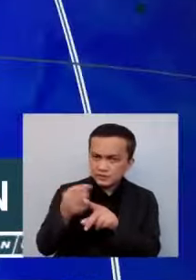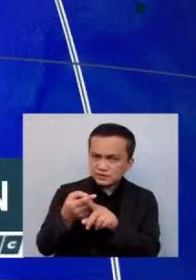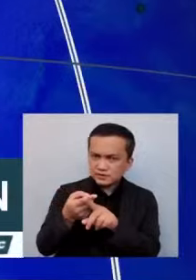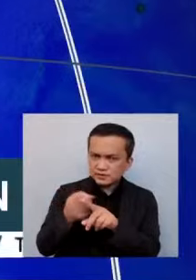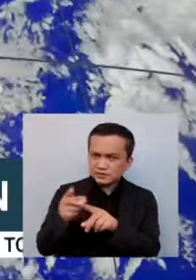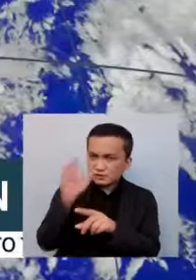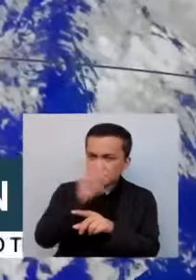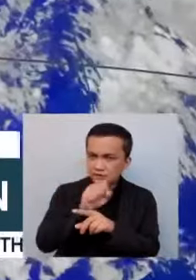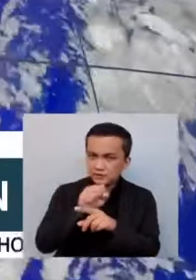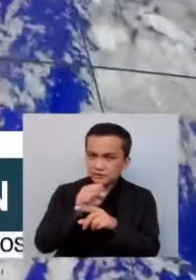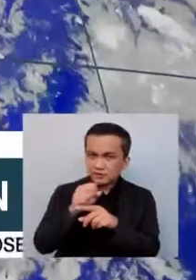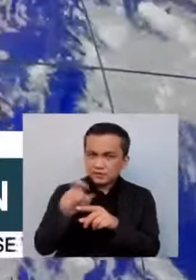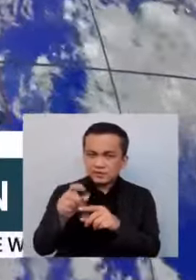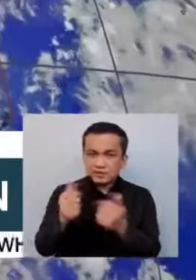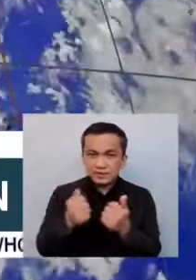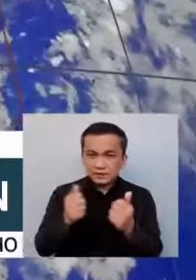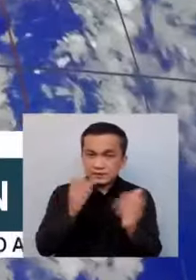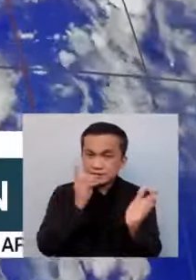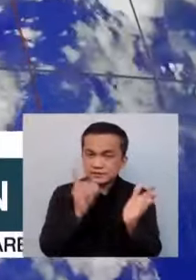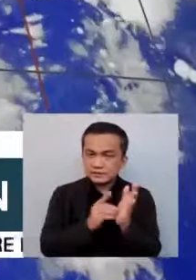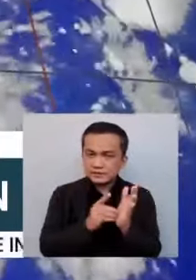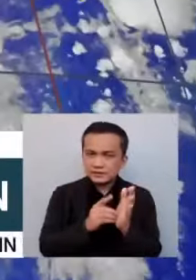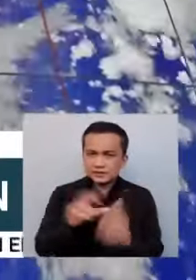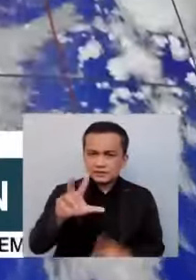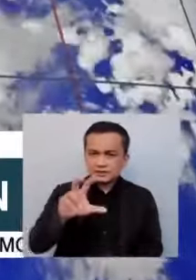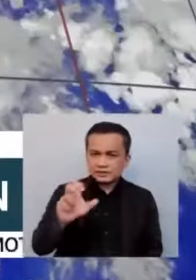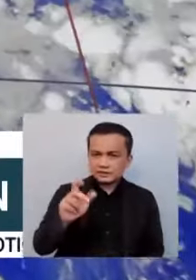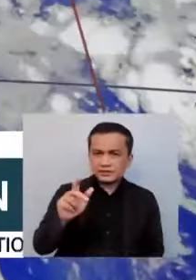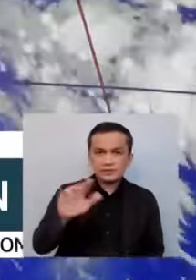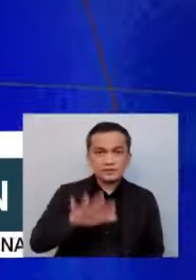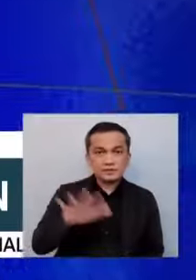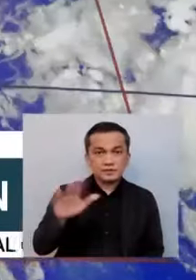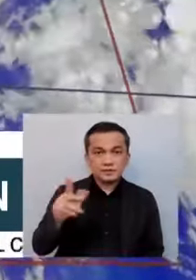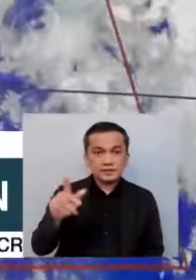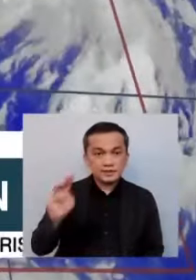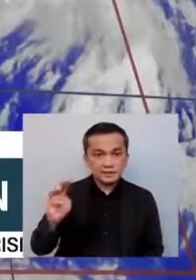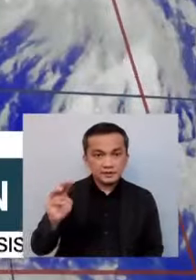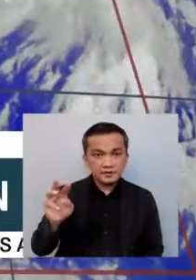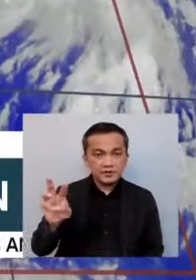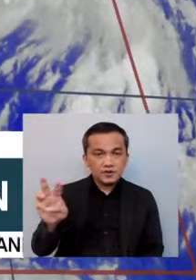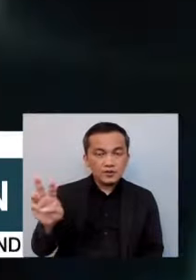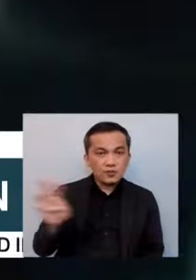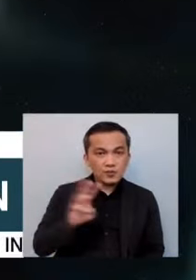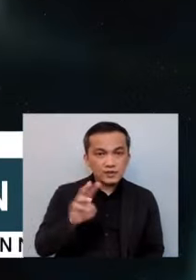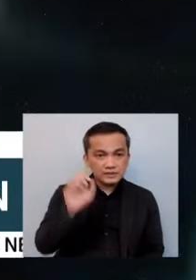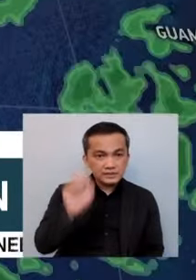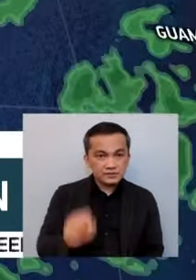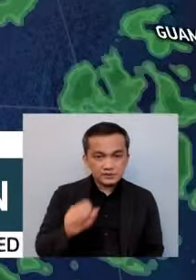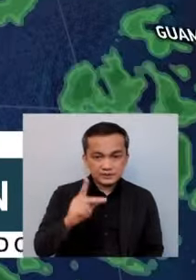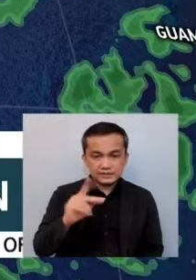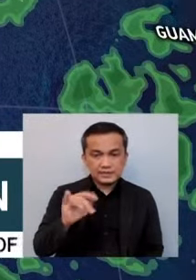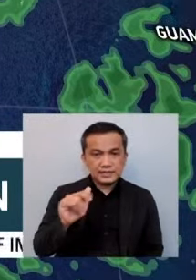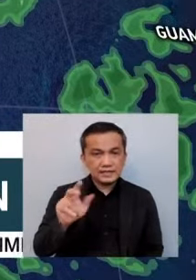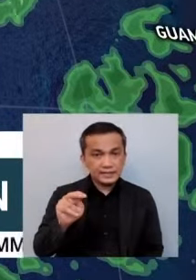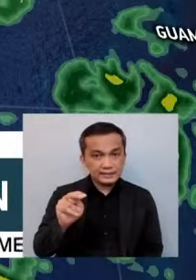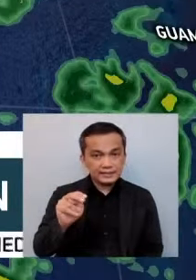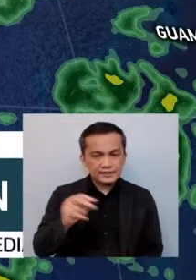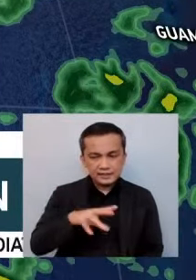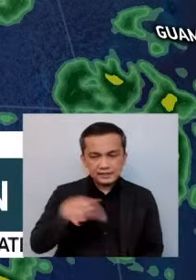estimated based on all available data at 355 kilometers west-southwest of Calayan, Cagayan, or